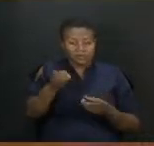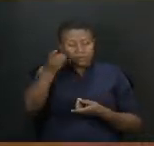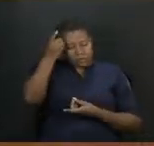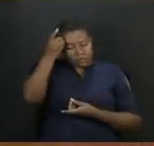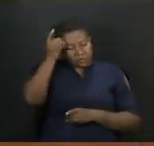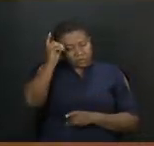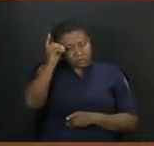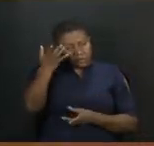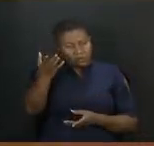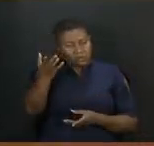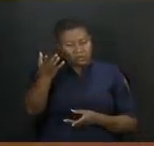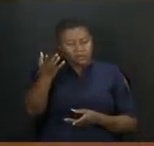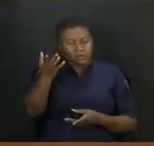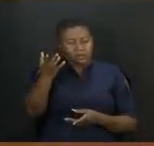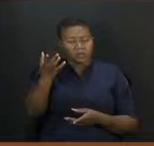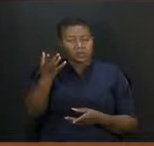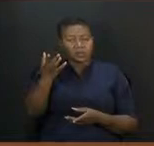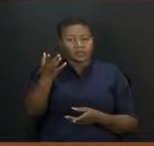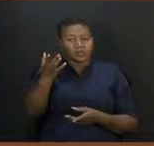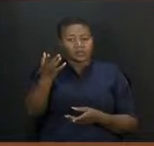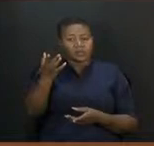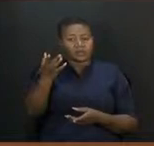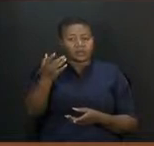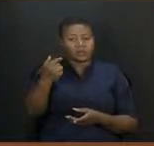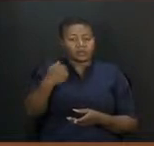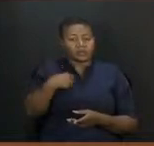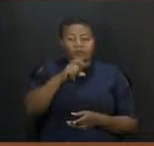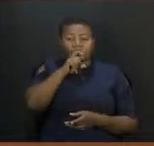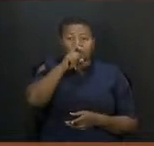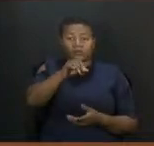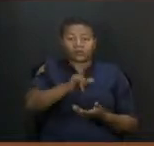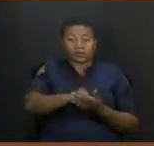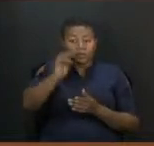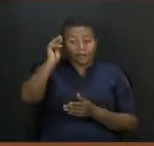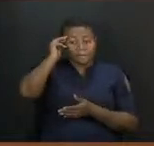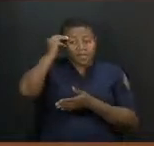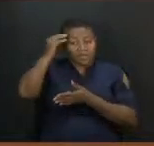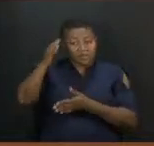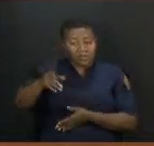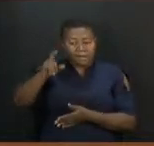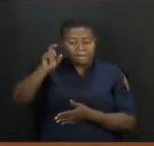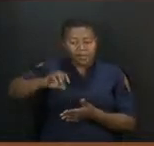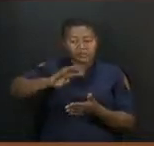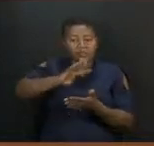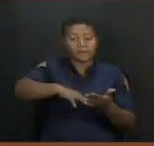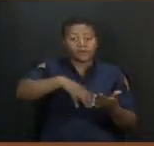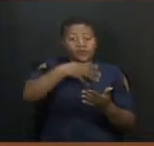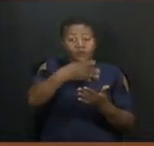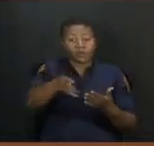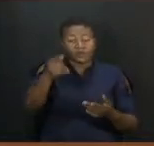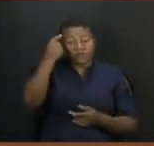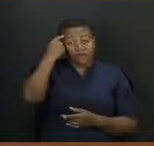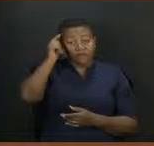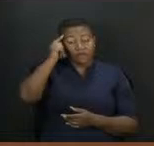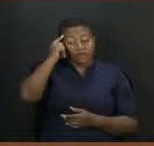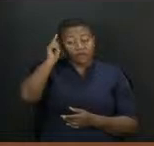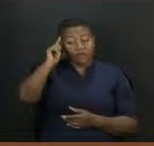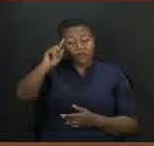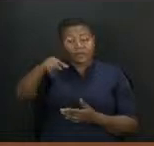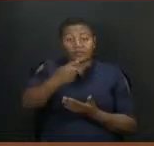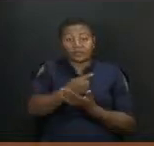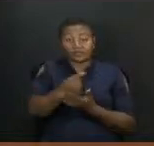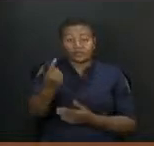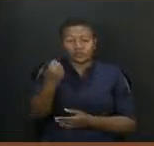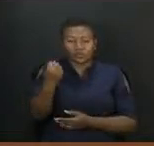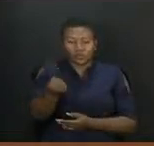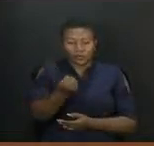have even directed that the minister be programmed to appear next week, Tuesday. So I